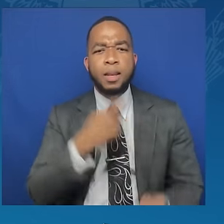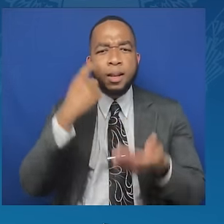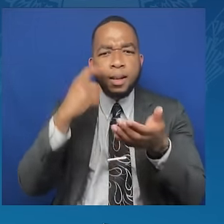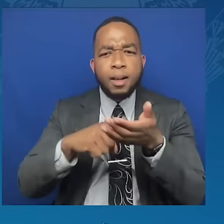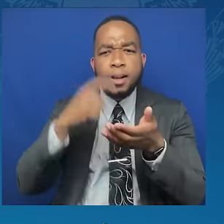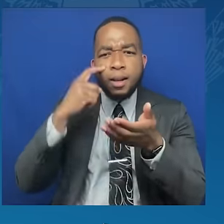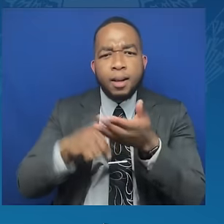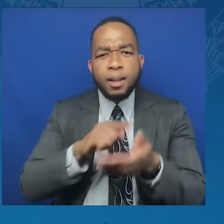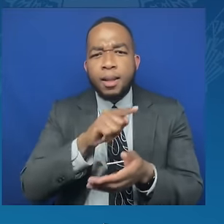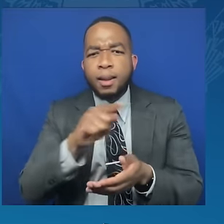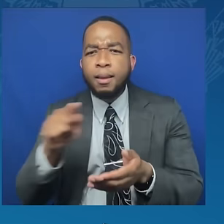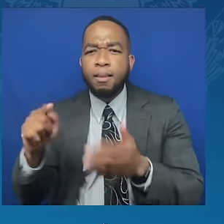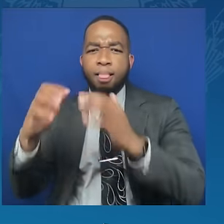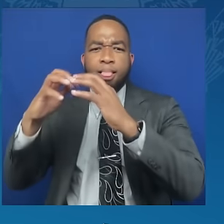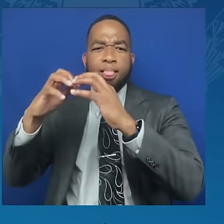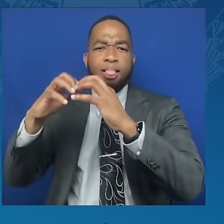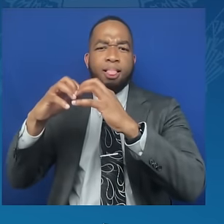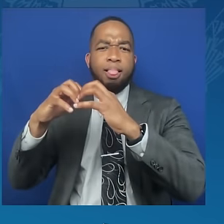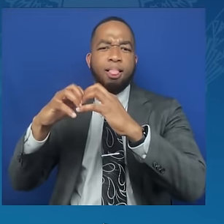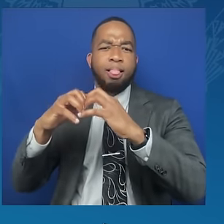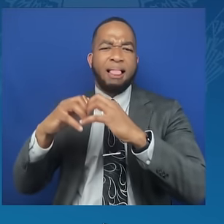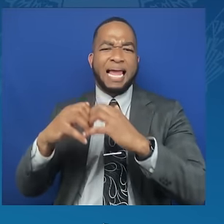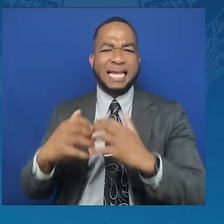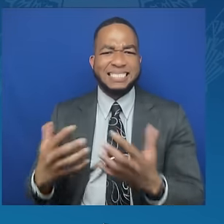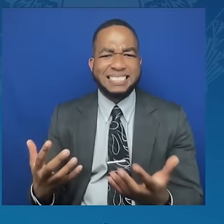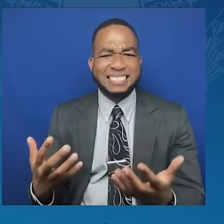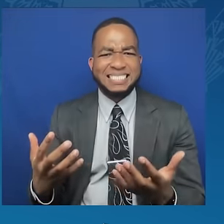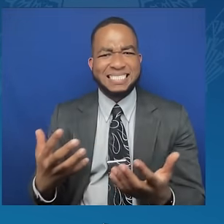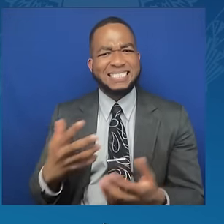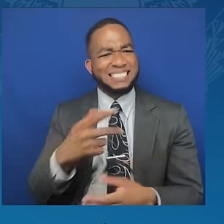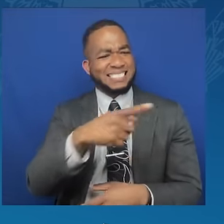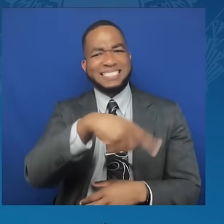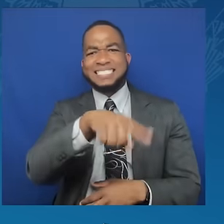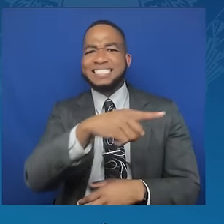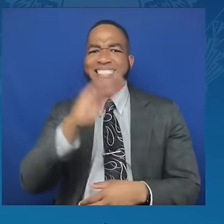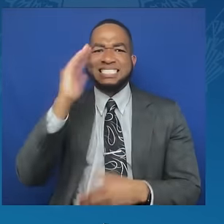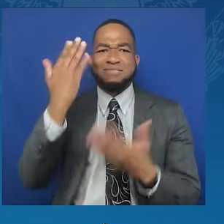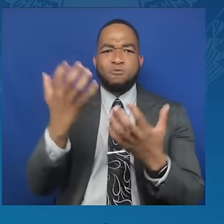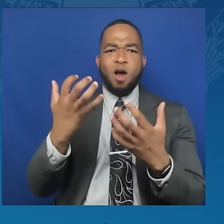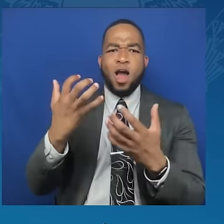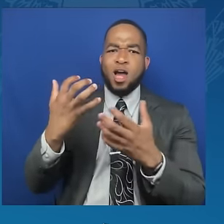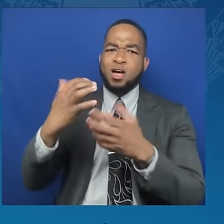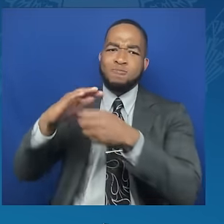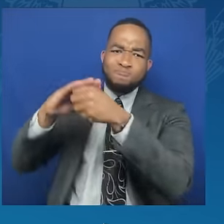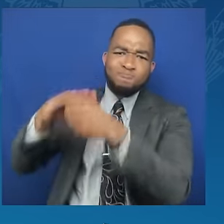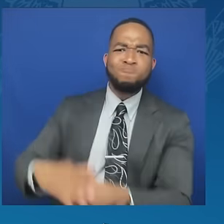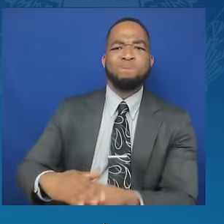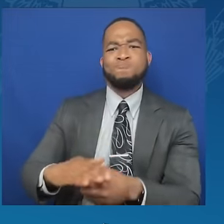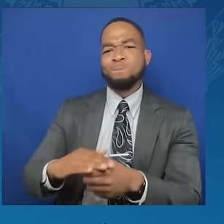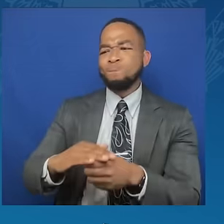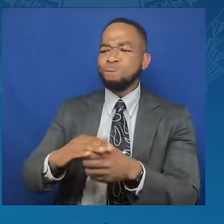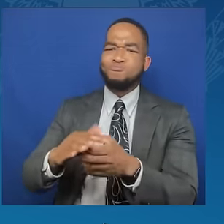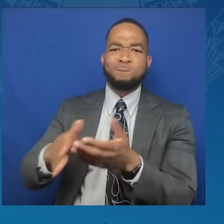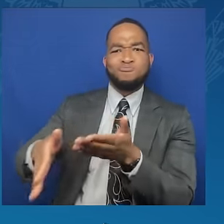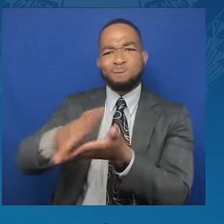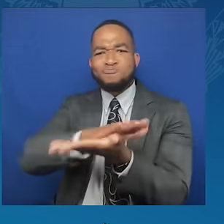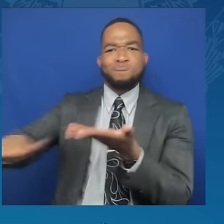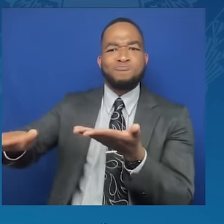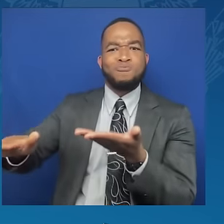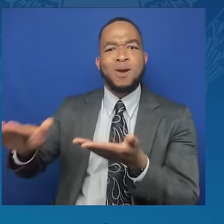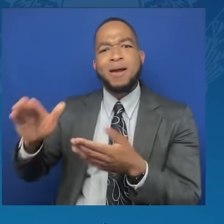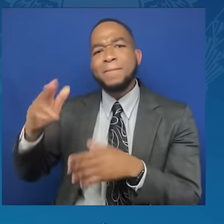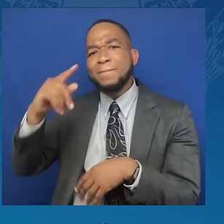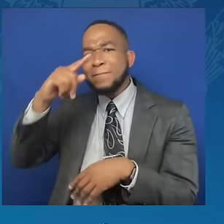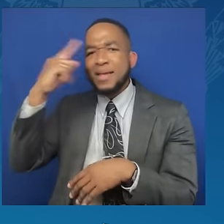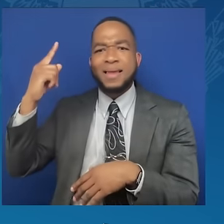erase our history, silence our voices, and roll back our hard-fought freedoms. Nowhere is that more evident than at